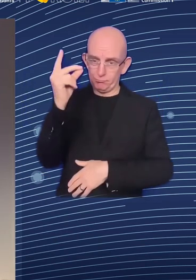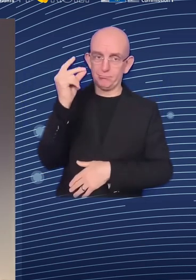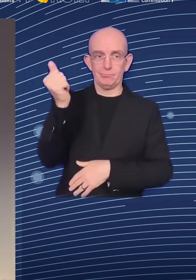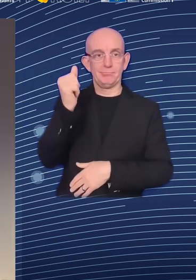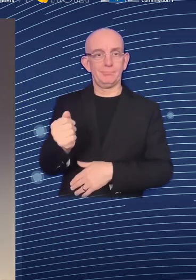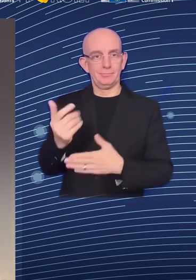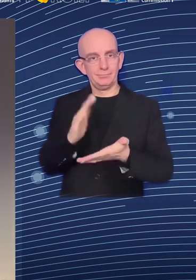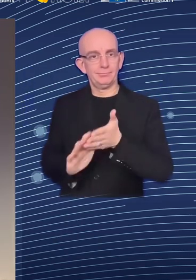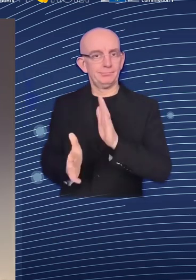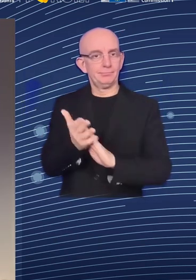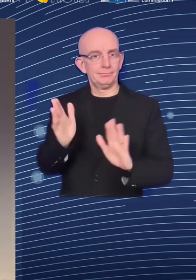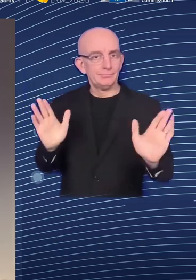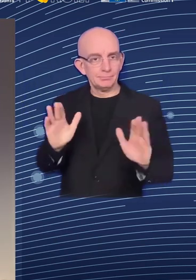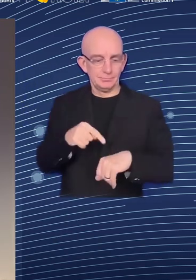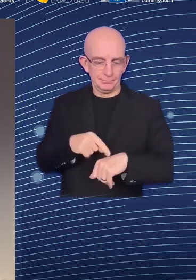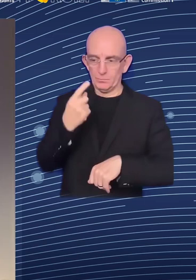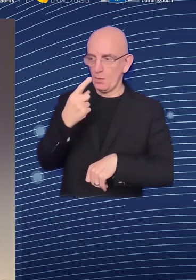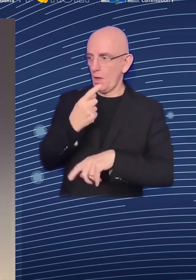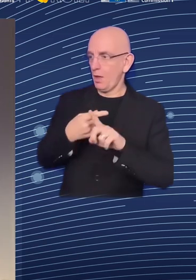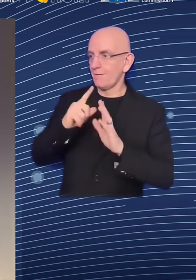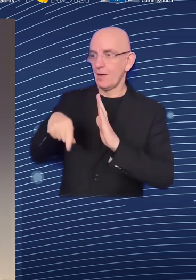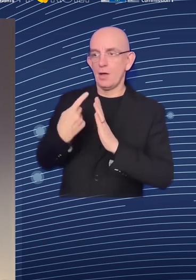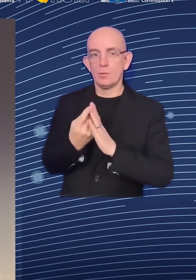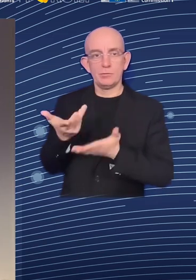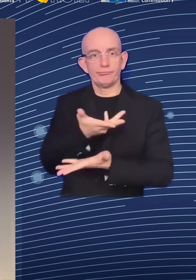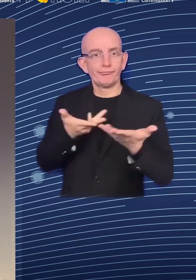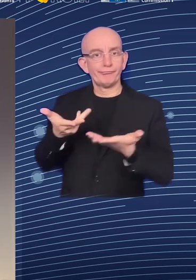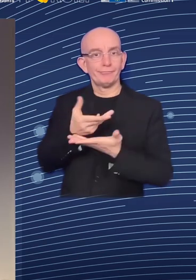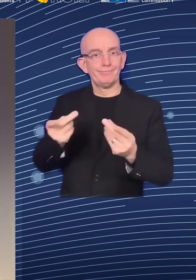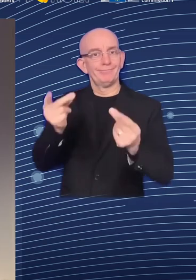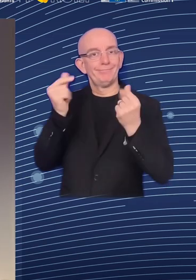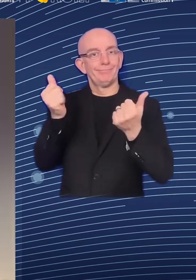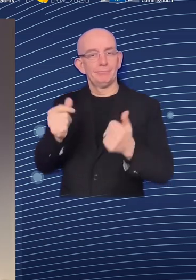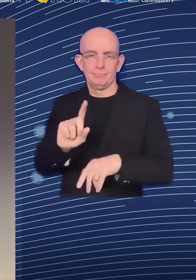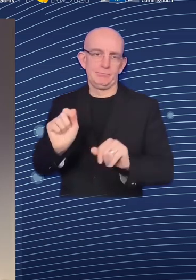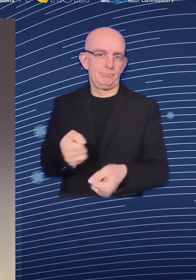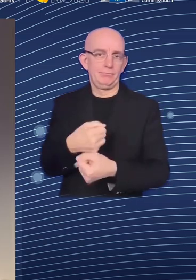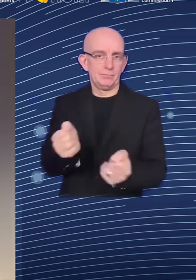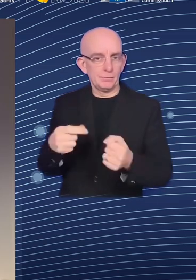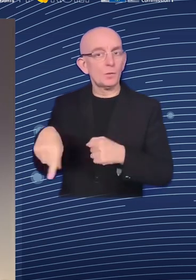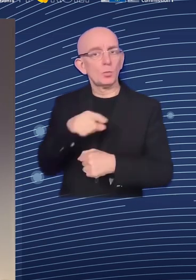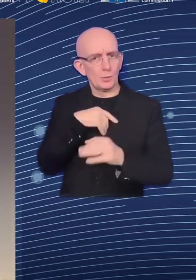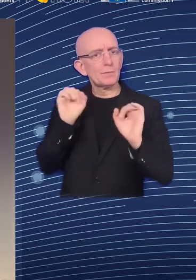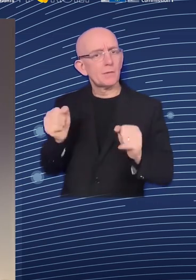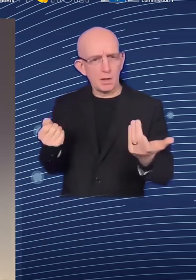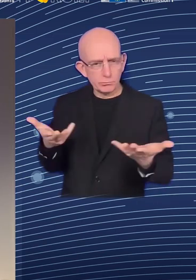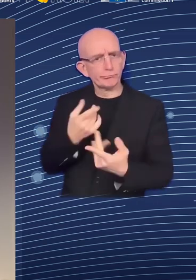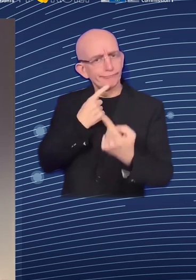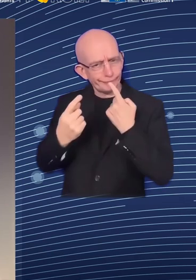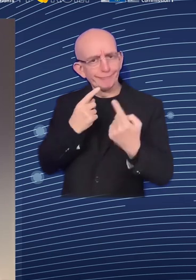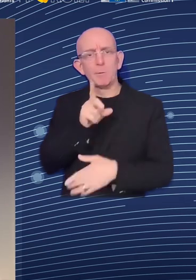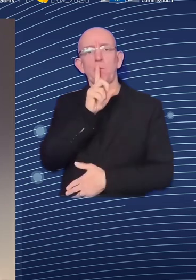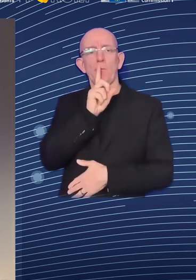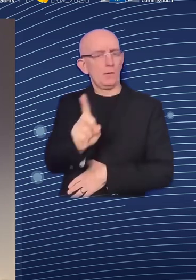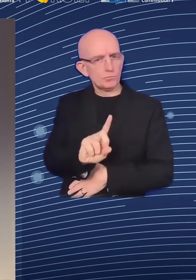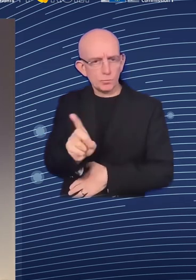are discrepancies between gender balance. Another question is, how do you convince adults to go through